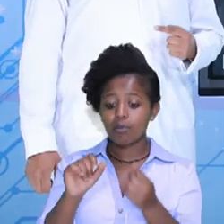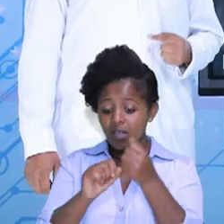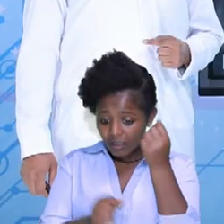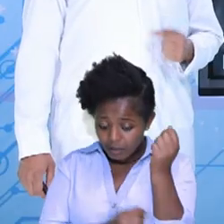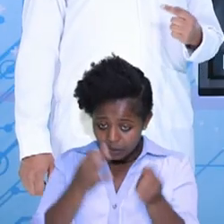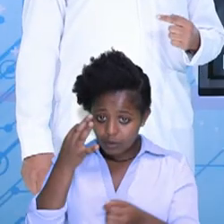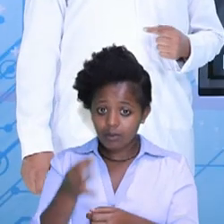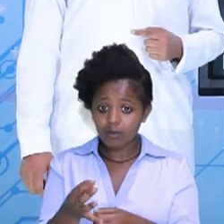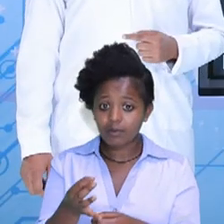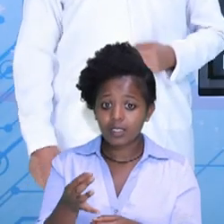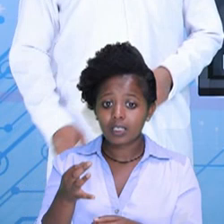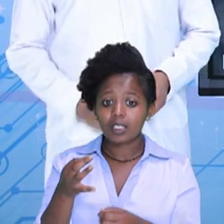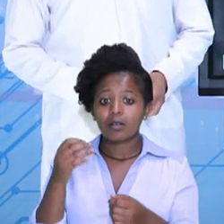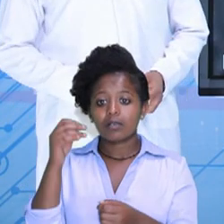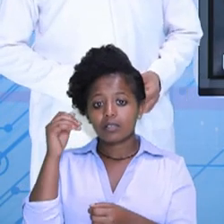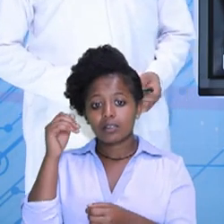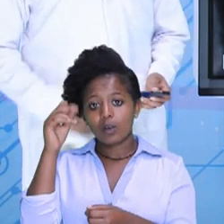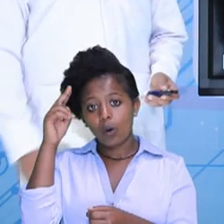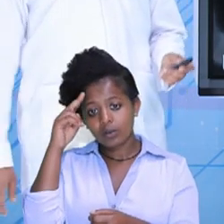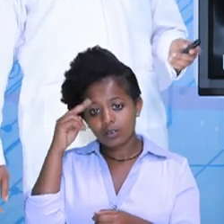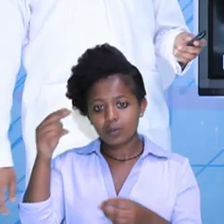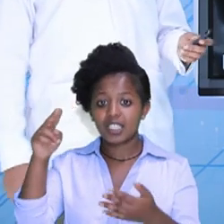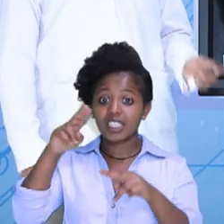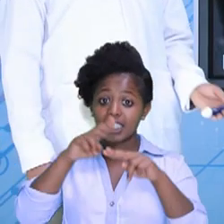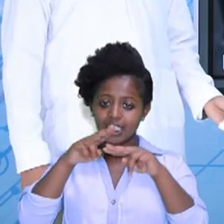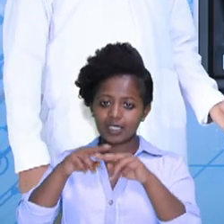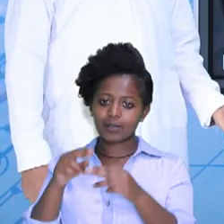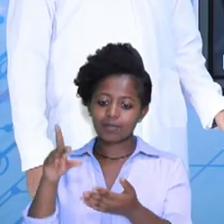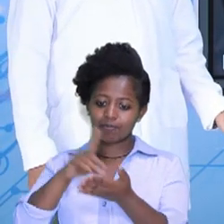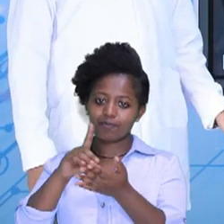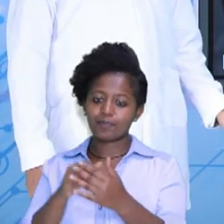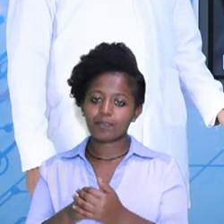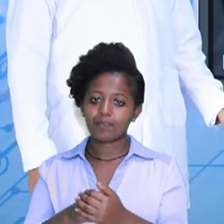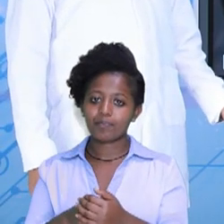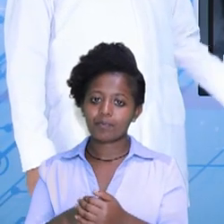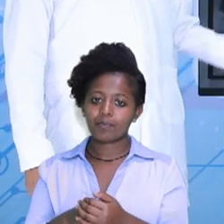was Saigon. Saigon nowadays, Ho Chi Minh City. Ho Chi Minh City.